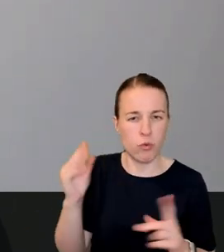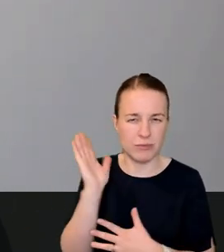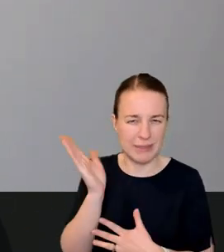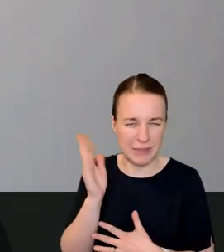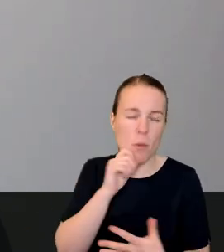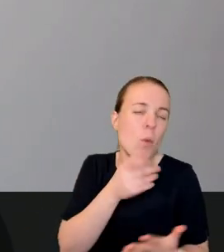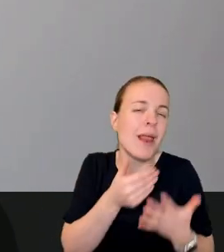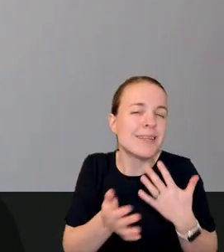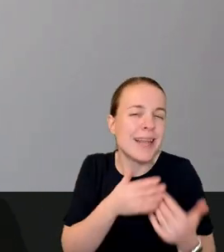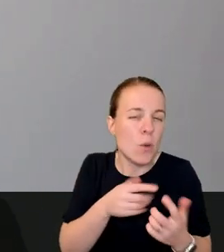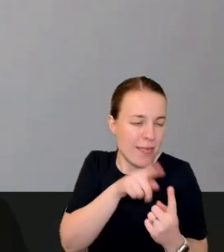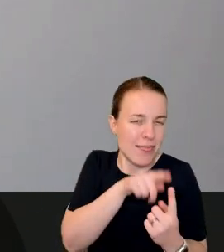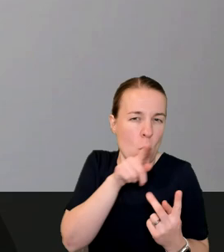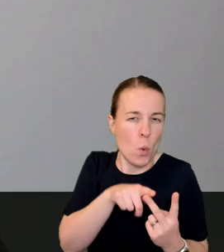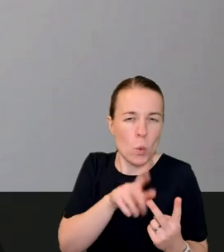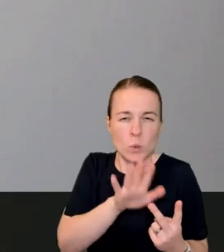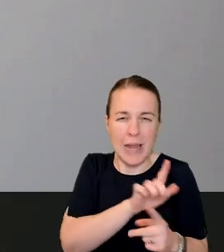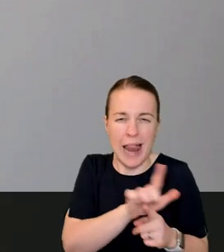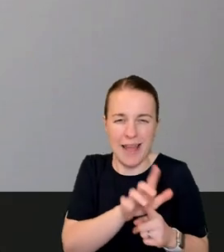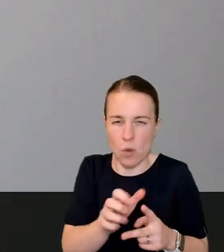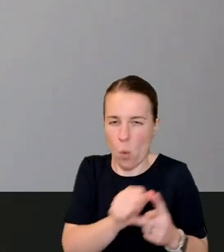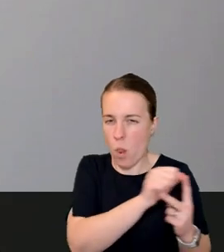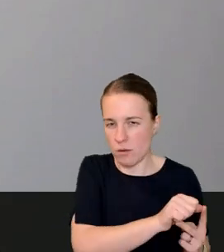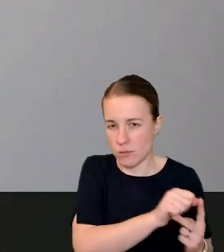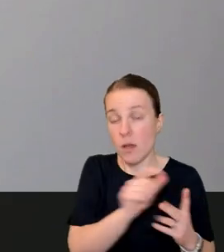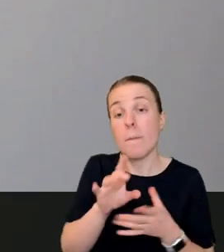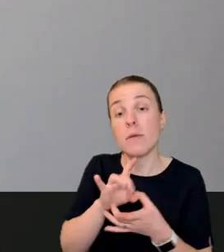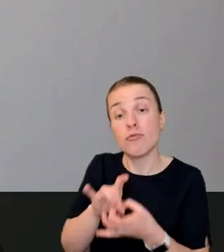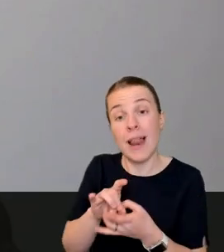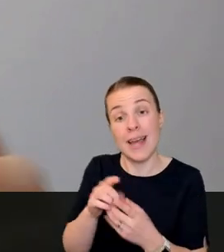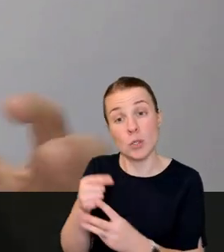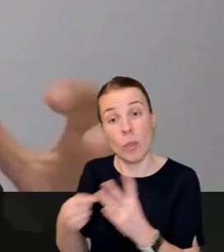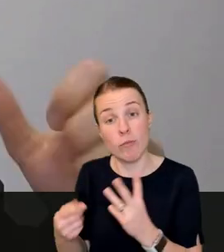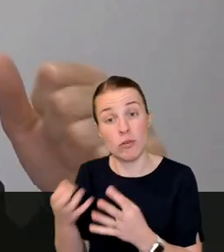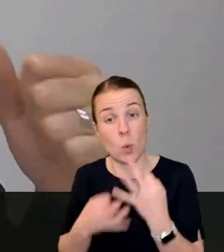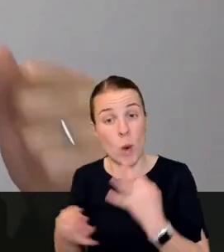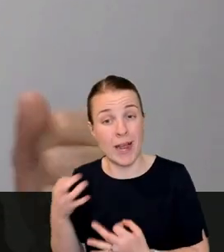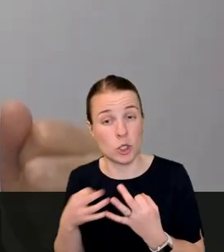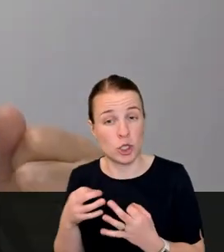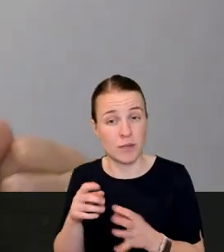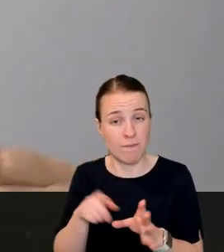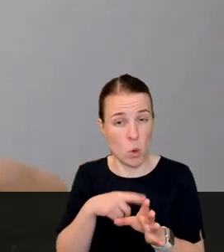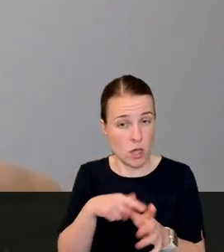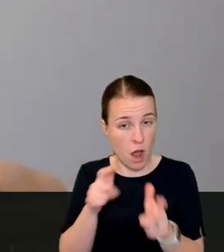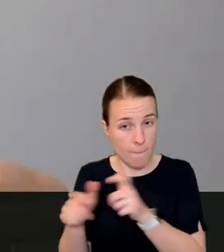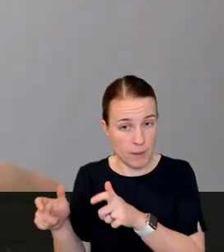speeches in a moment. So in relation to your question, your first question about young people. So we